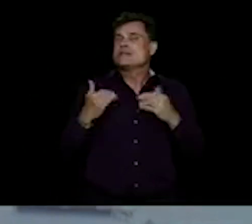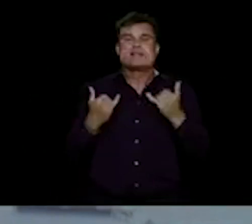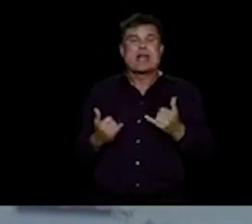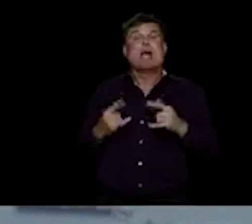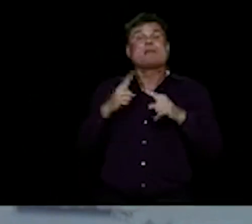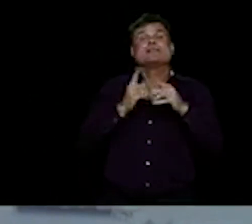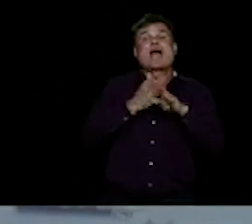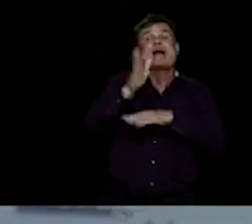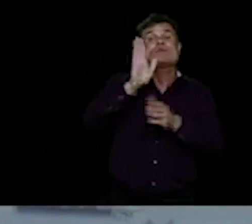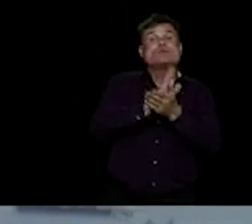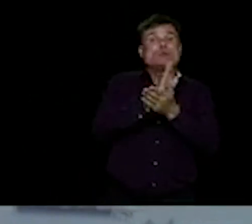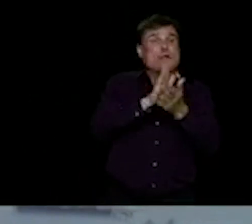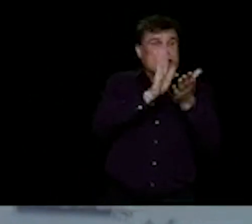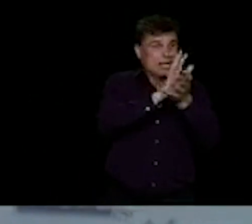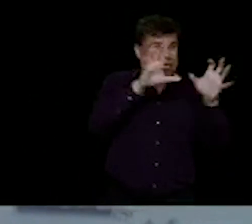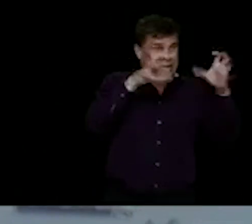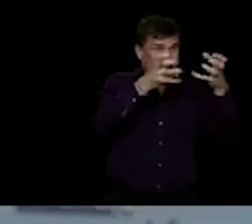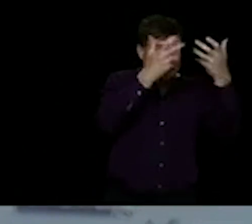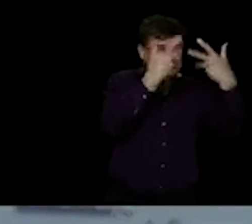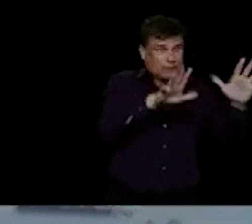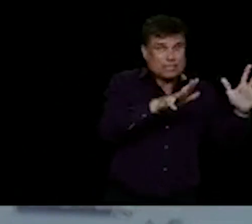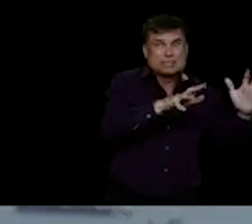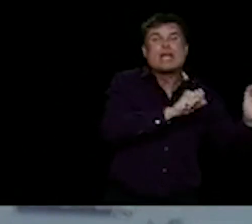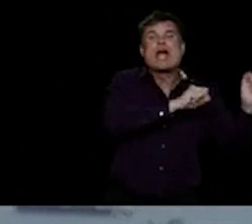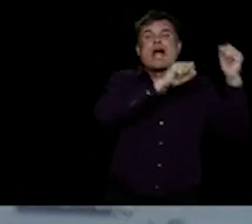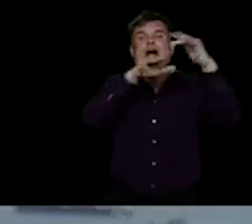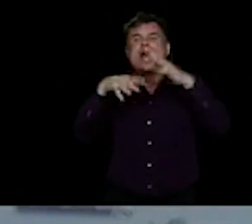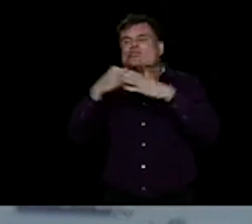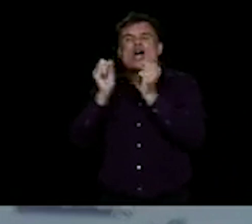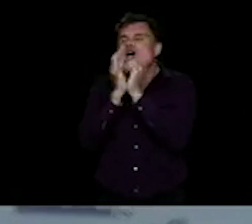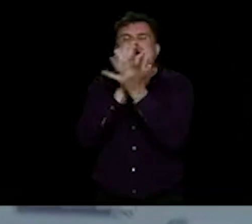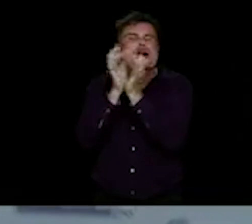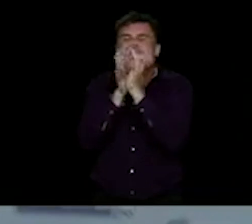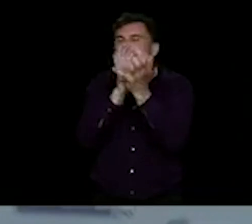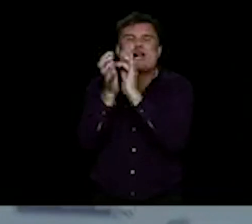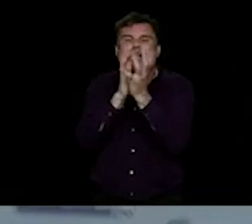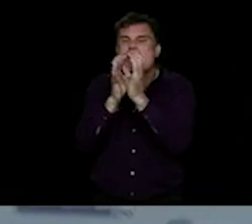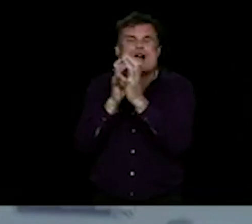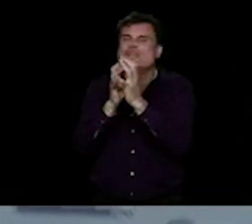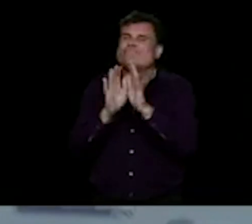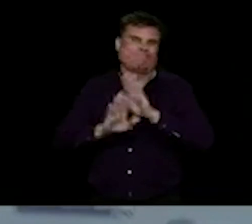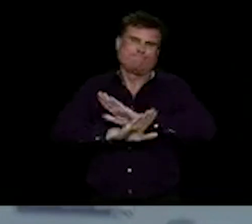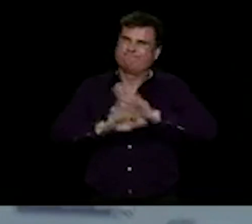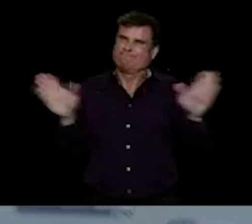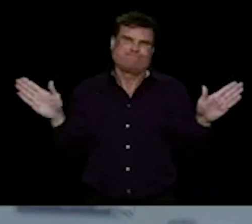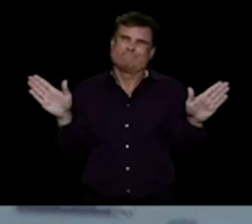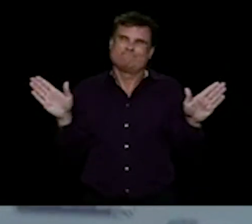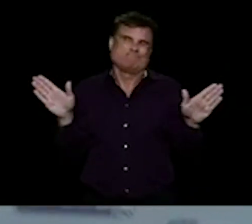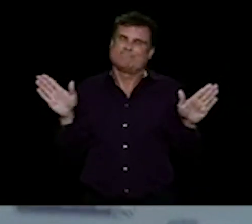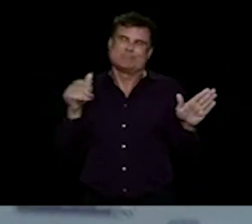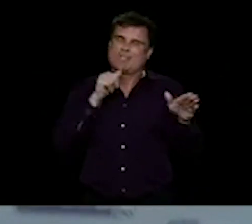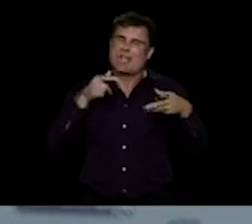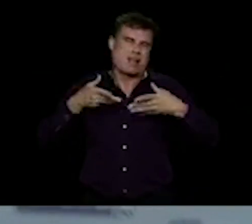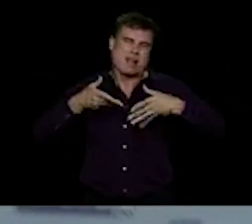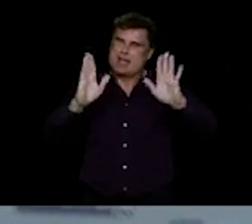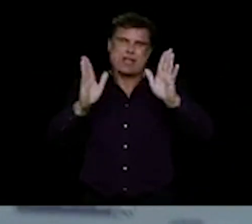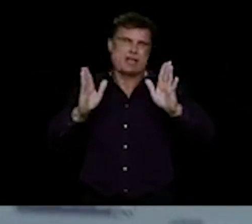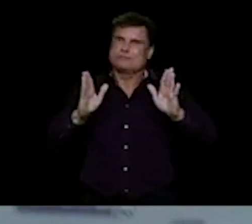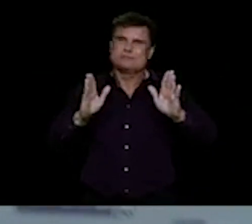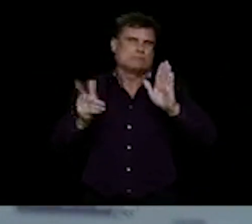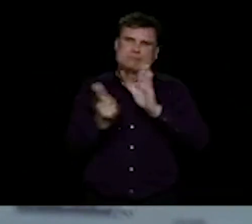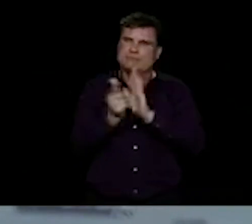those group clustering situations, and making sure that we can do those safely. So it's going to